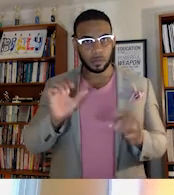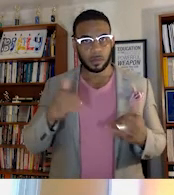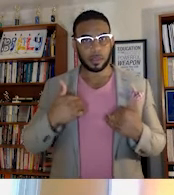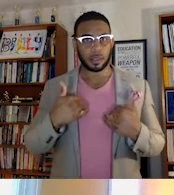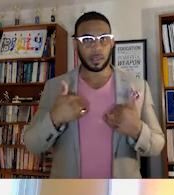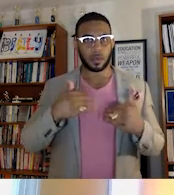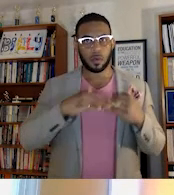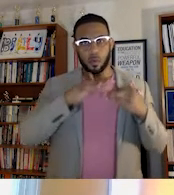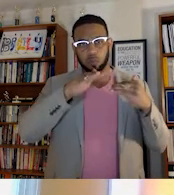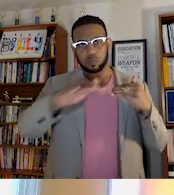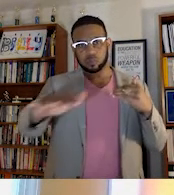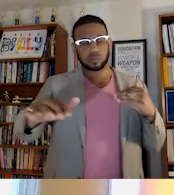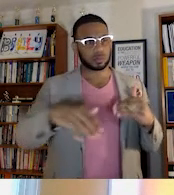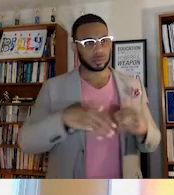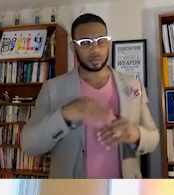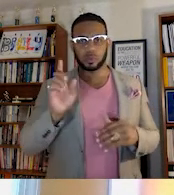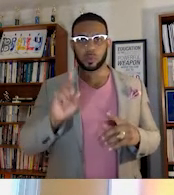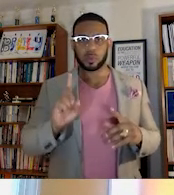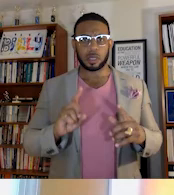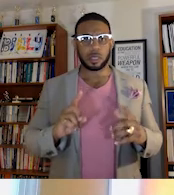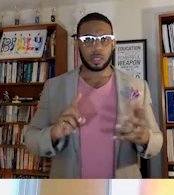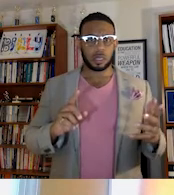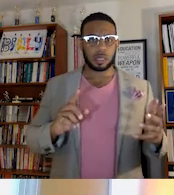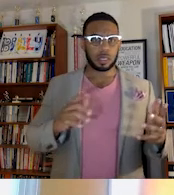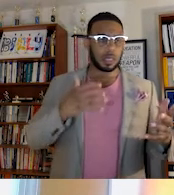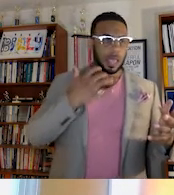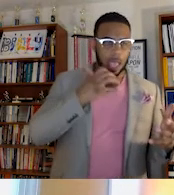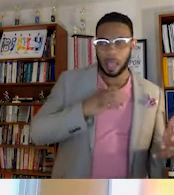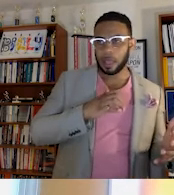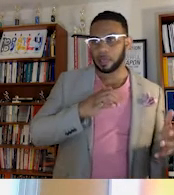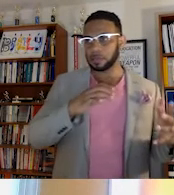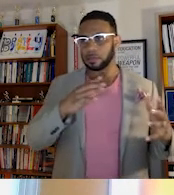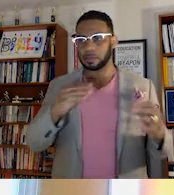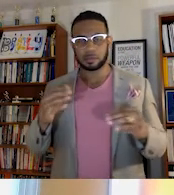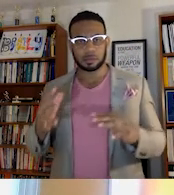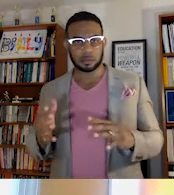these waves, these rolling waves where, you know, we're hot and